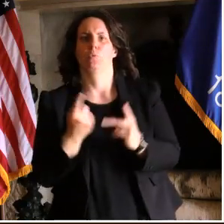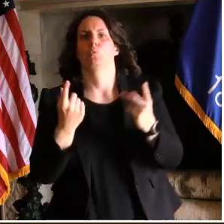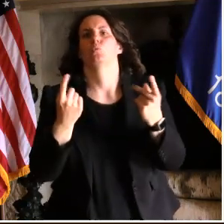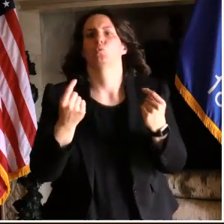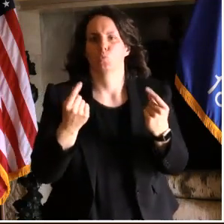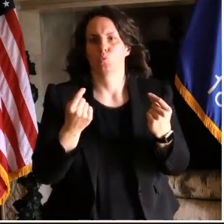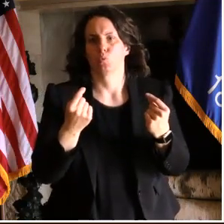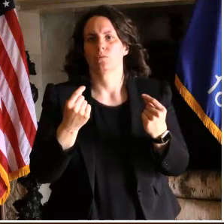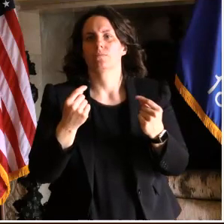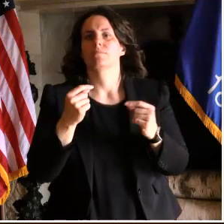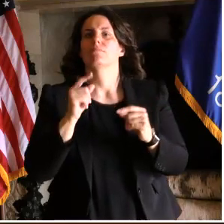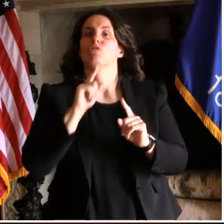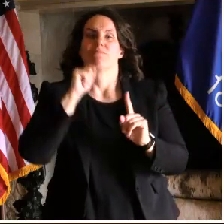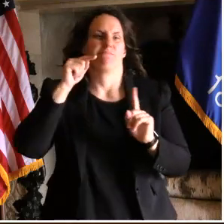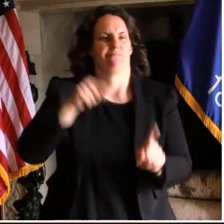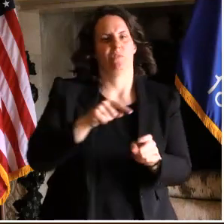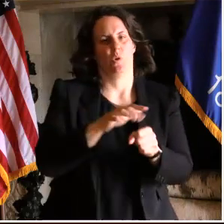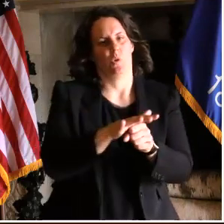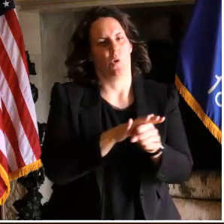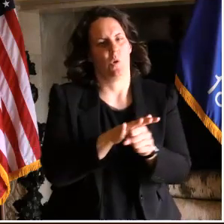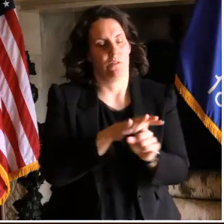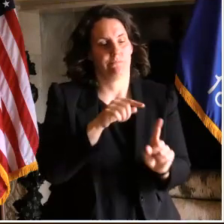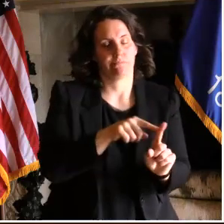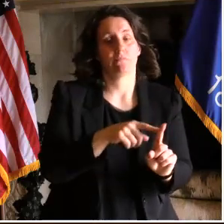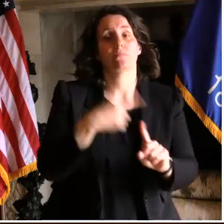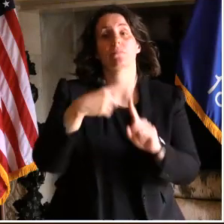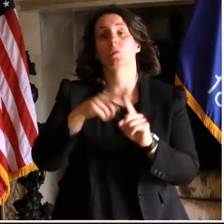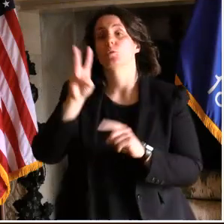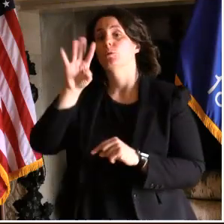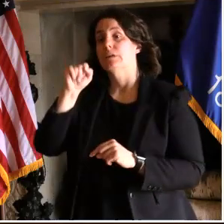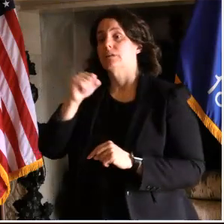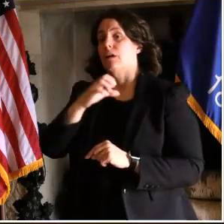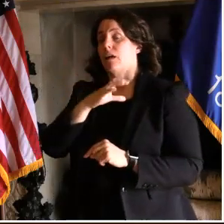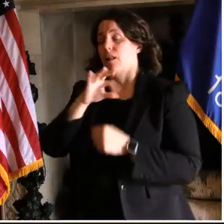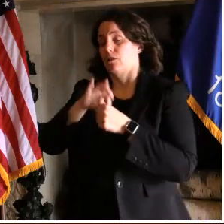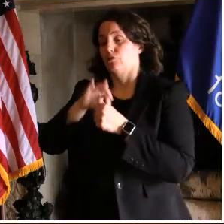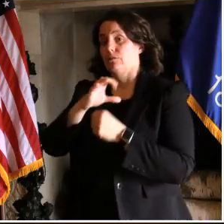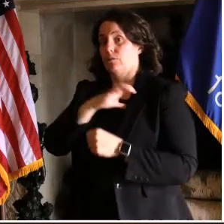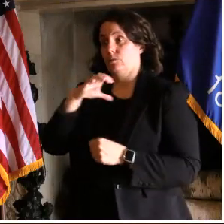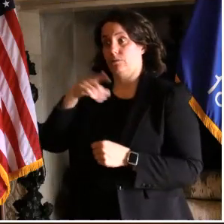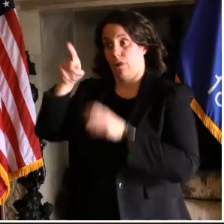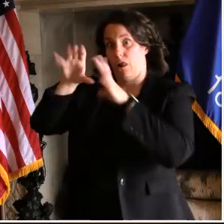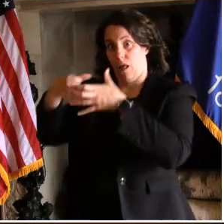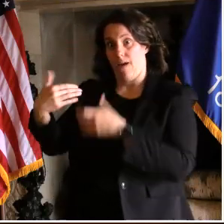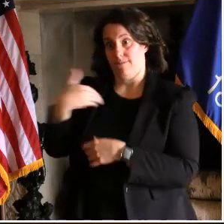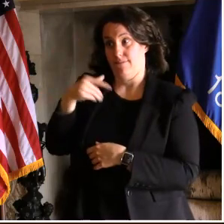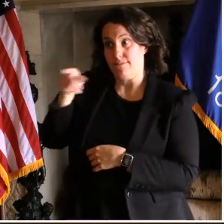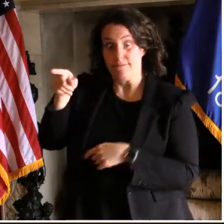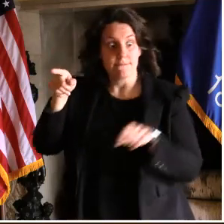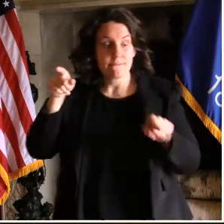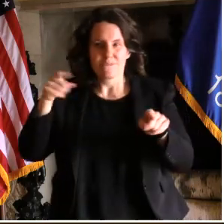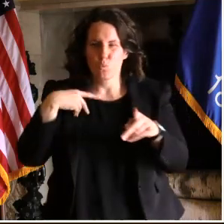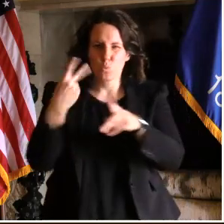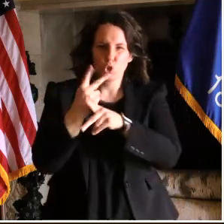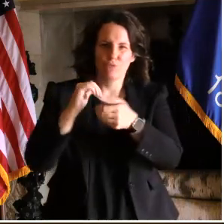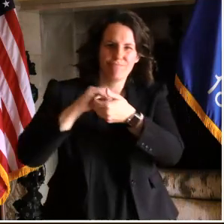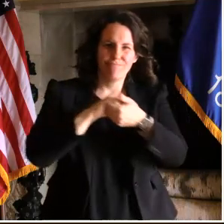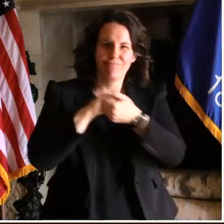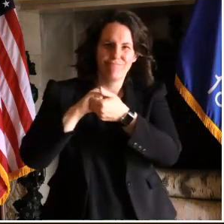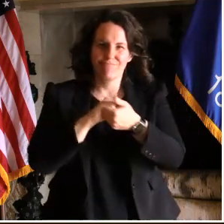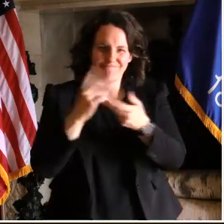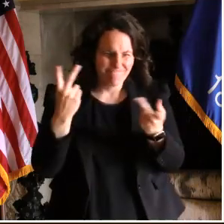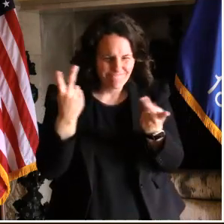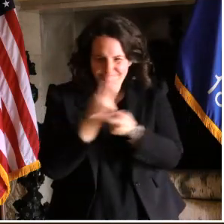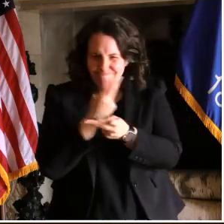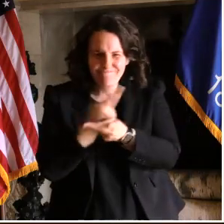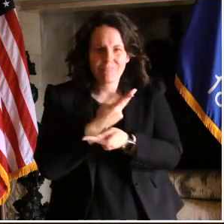Elections Commission to answer your question. But we're in the process of evaluating that. But the message still is and